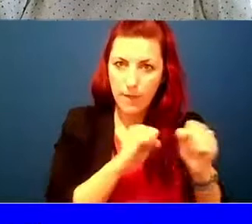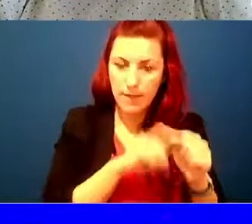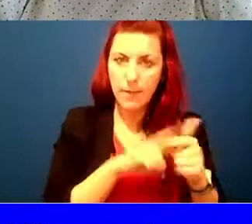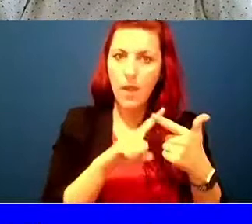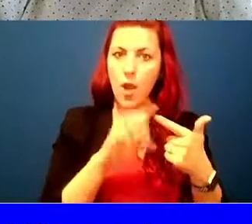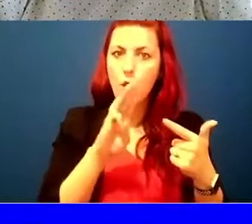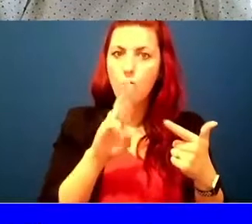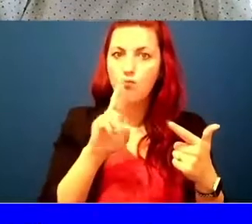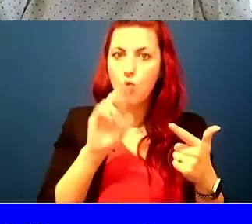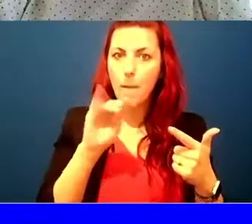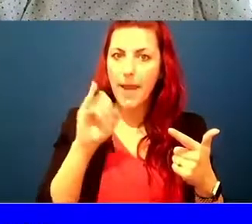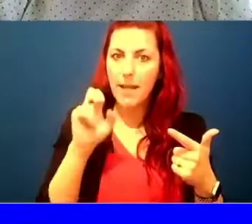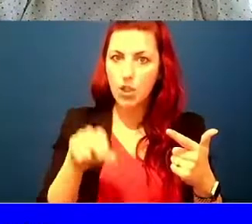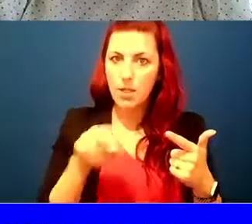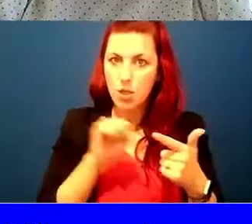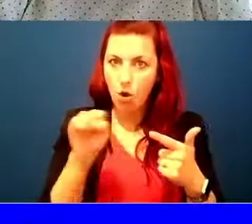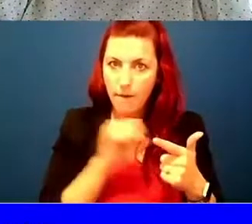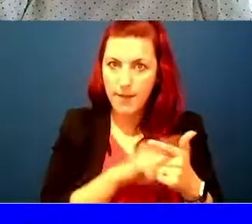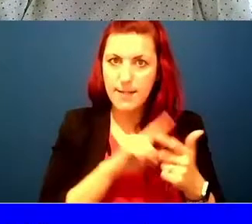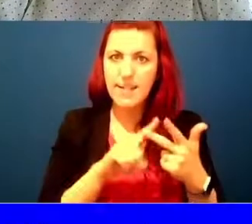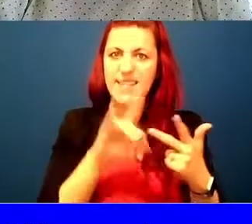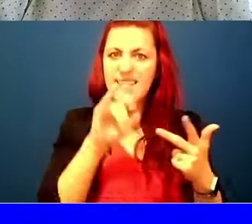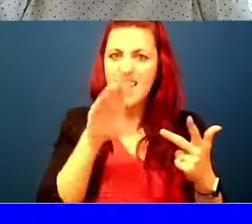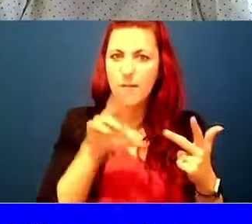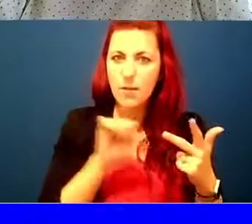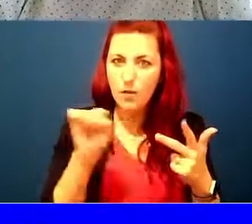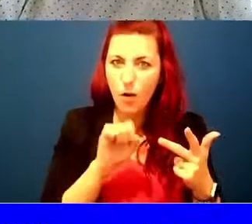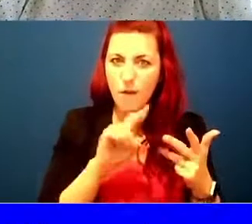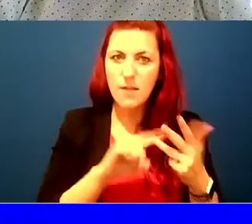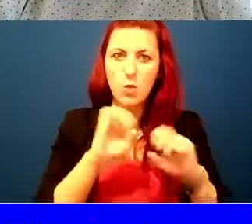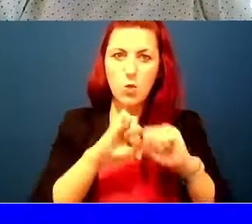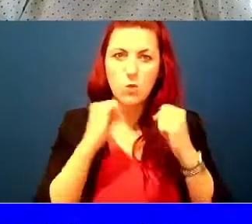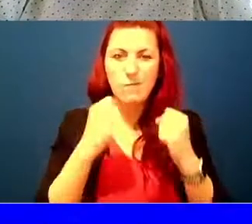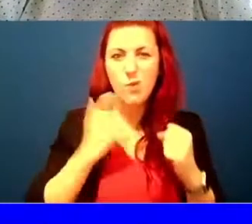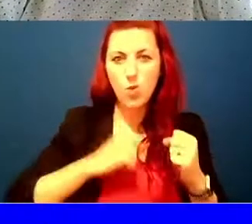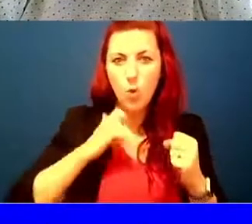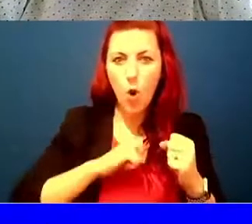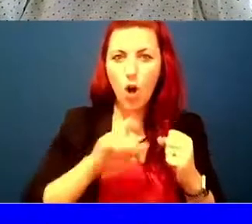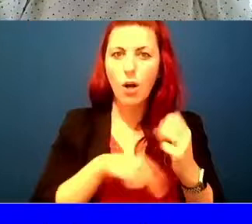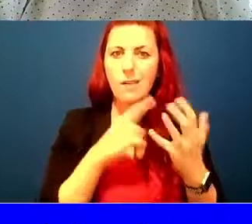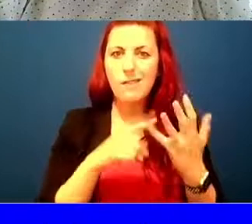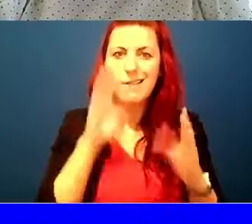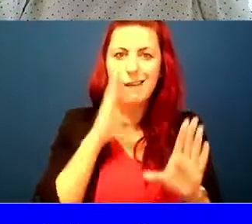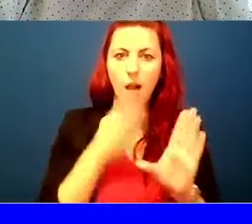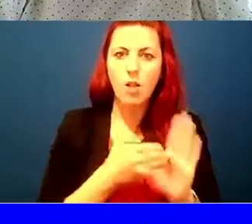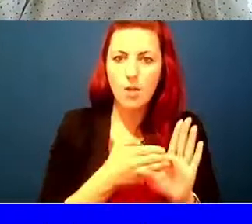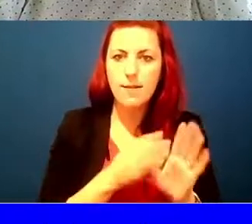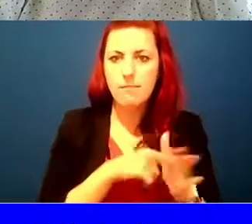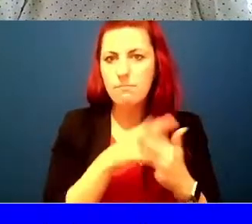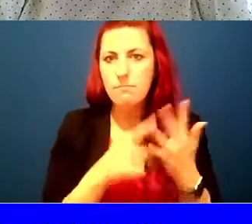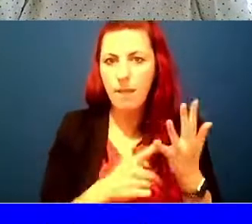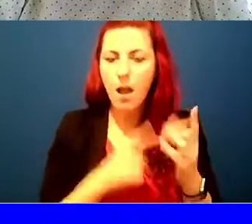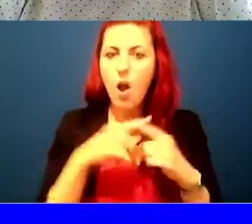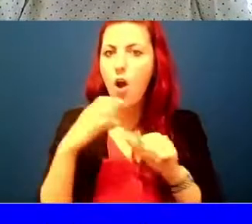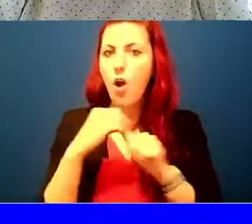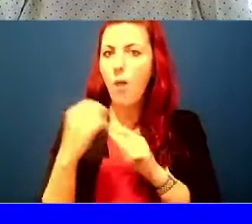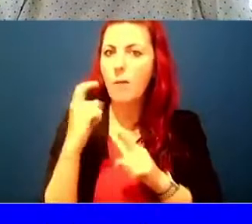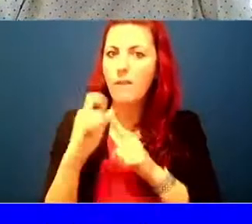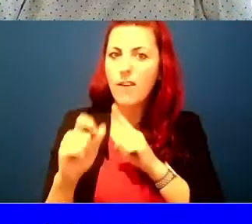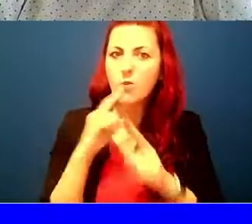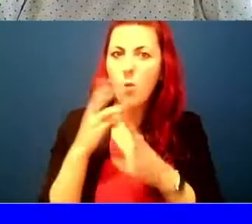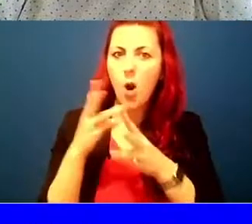service, prison service, social workers and psychologists, solicitors and others, legal professionals working in this